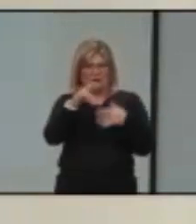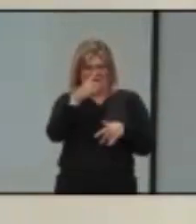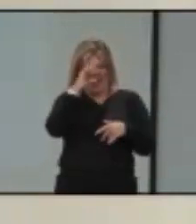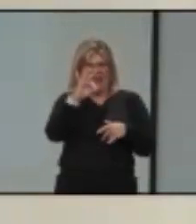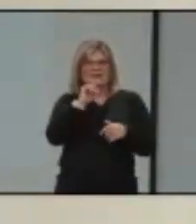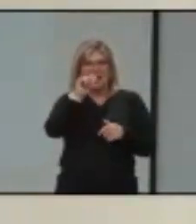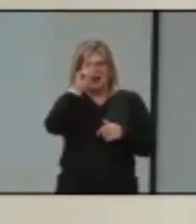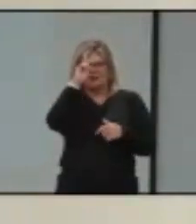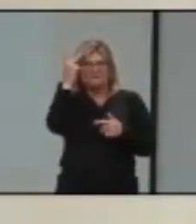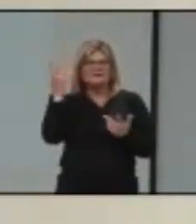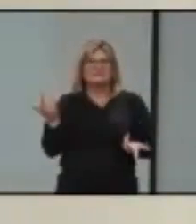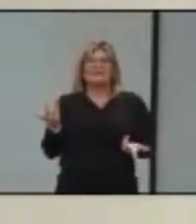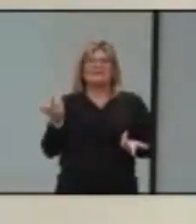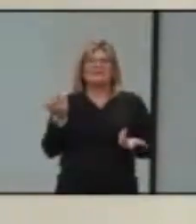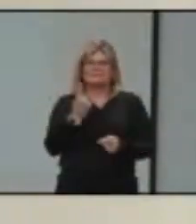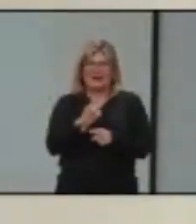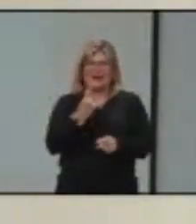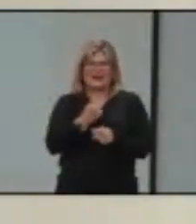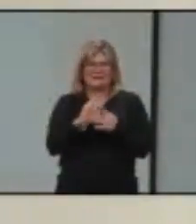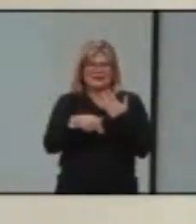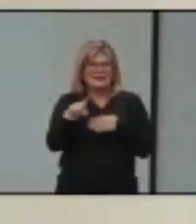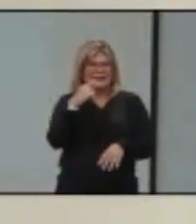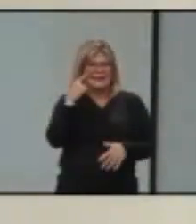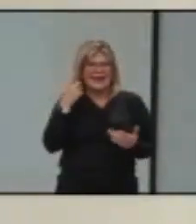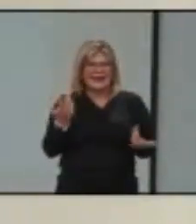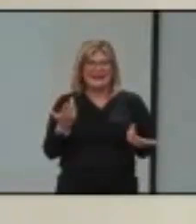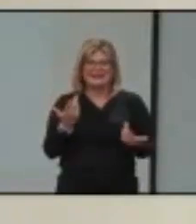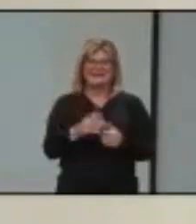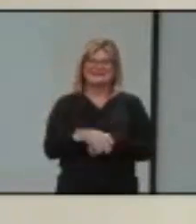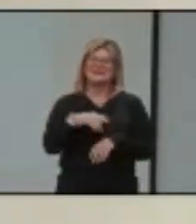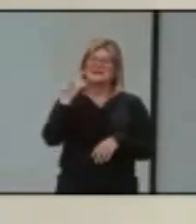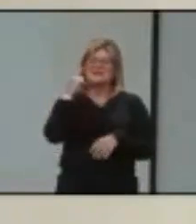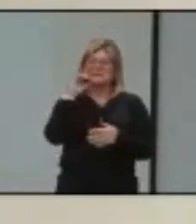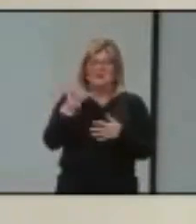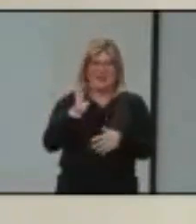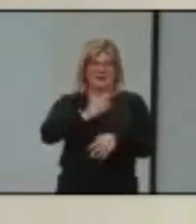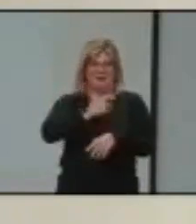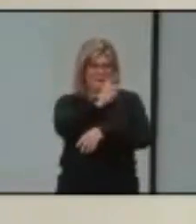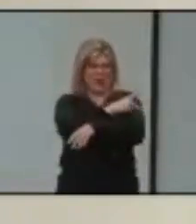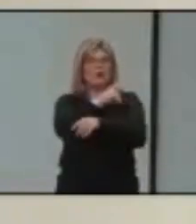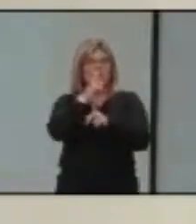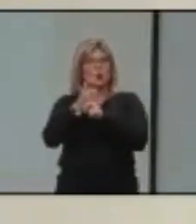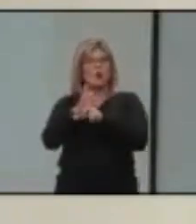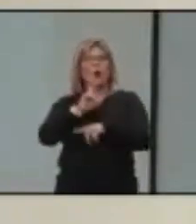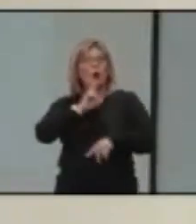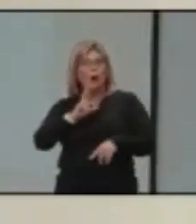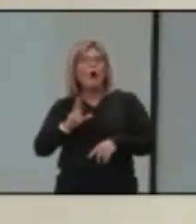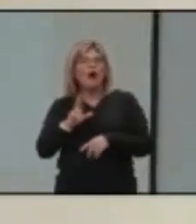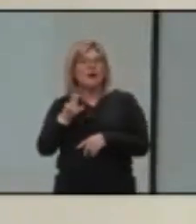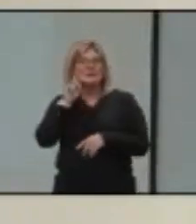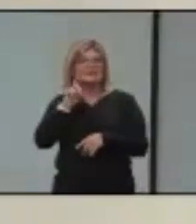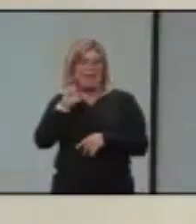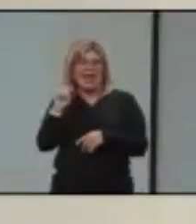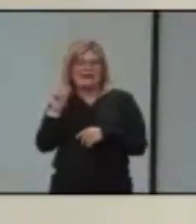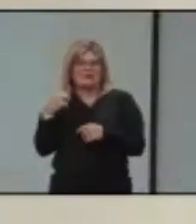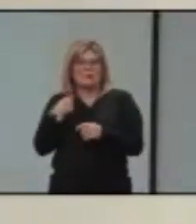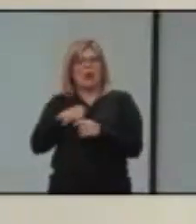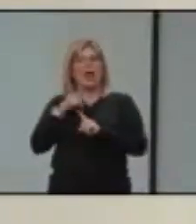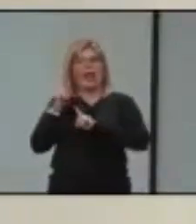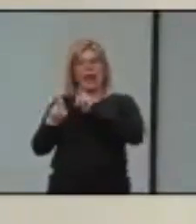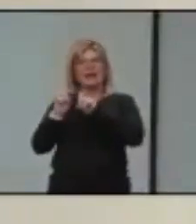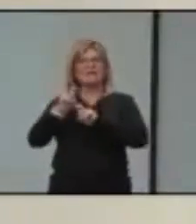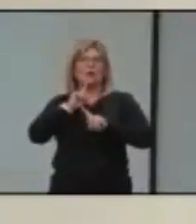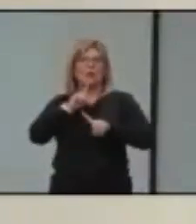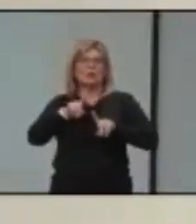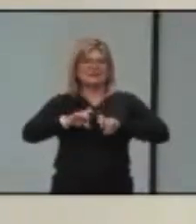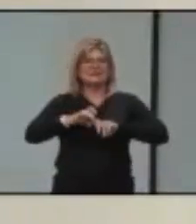him? Right. And then for our patients who are sexually active, we order certain tests for them